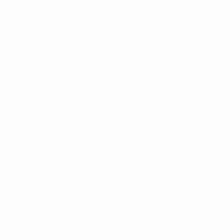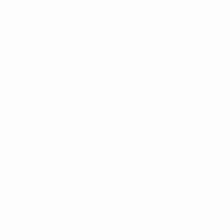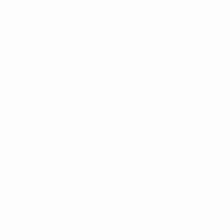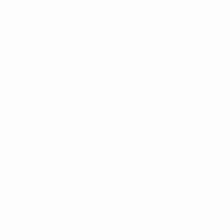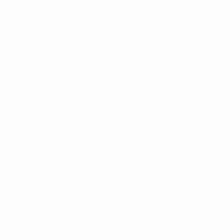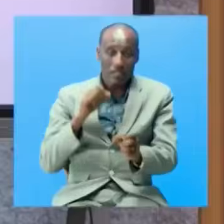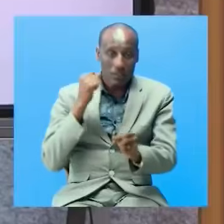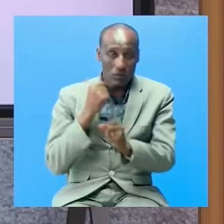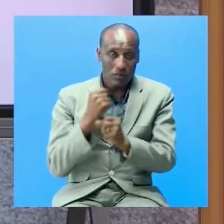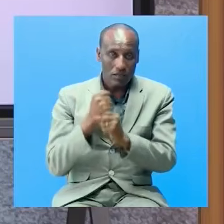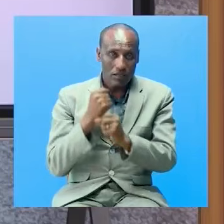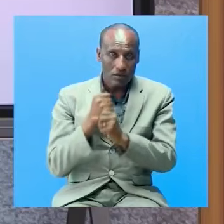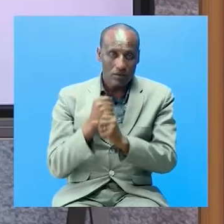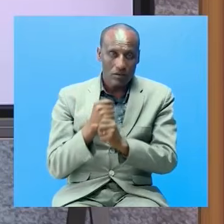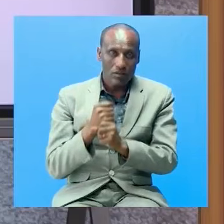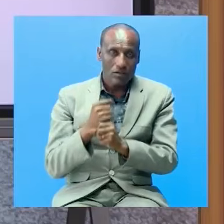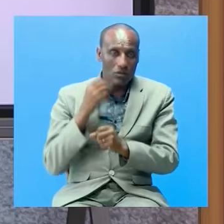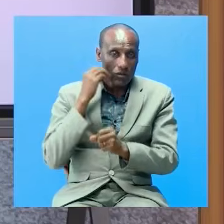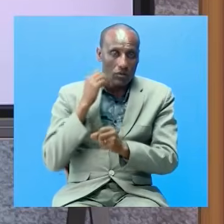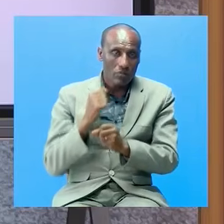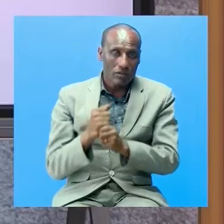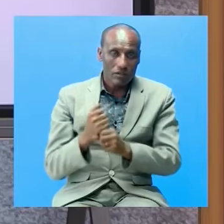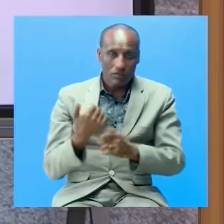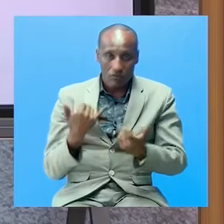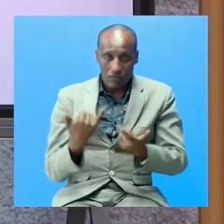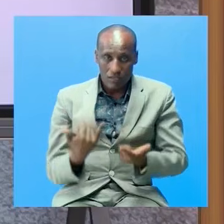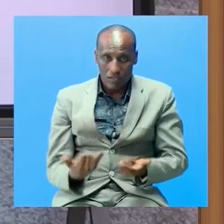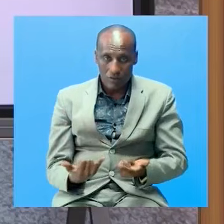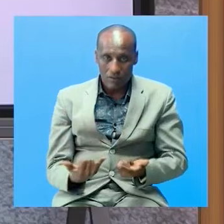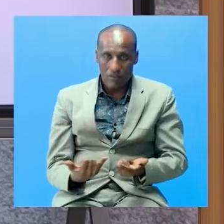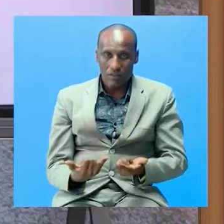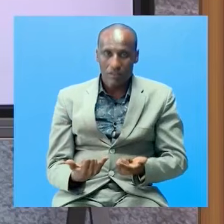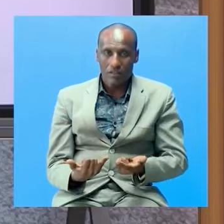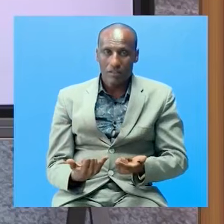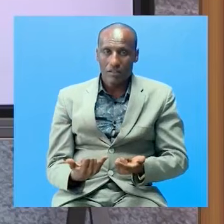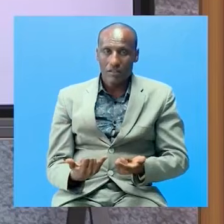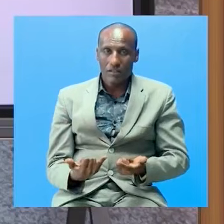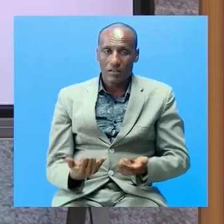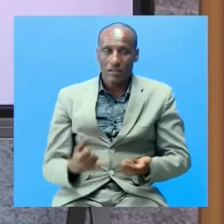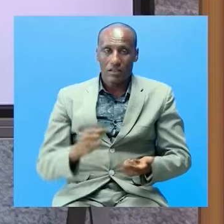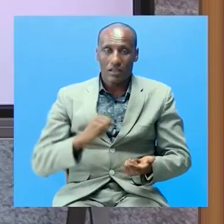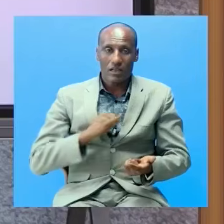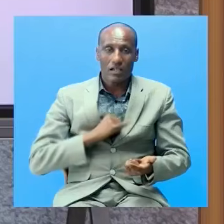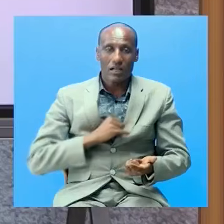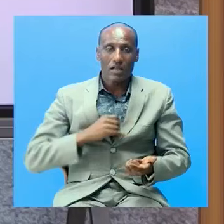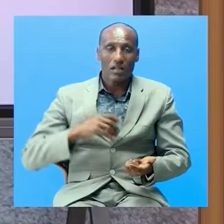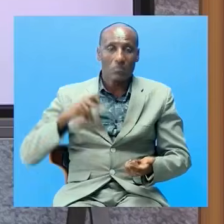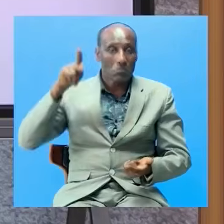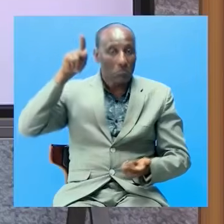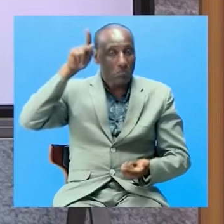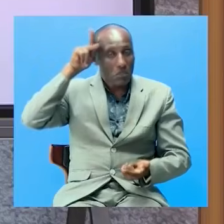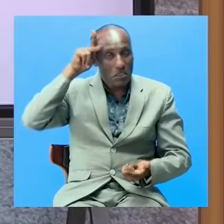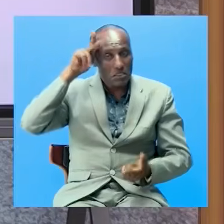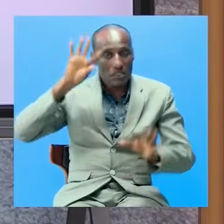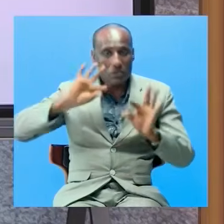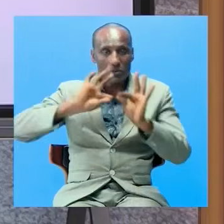Next week, I am sure you will come by doing this assignments or homeworks. For now,